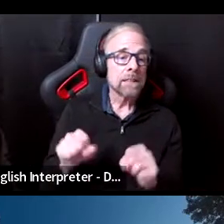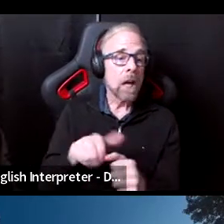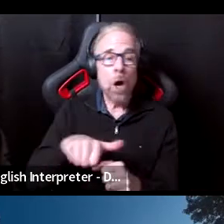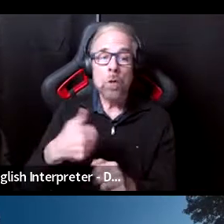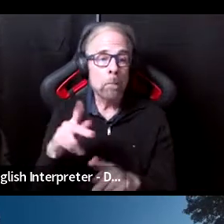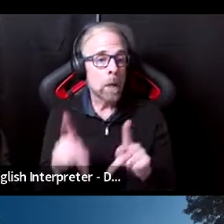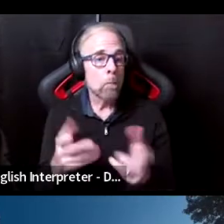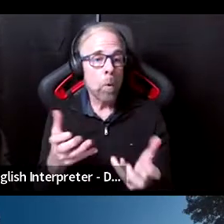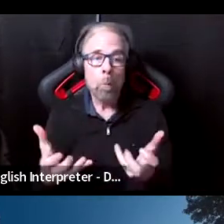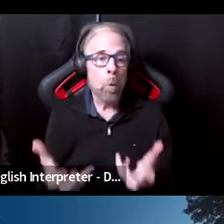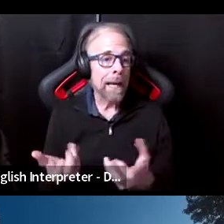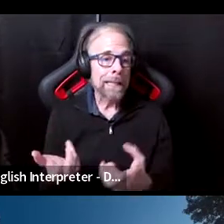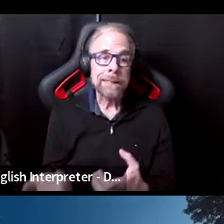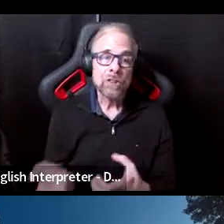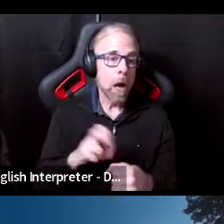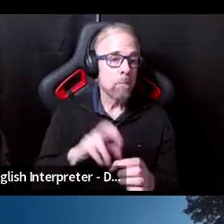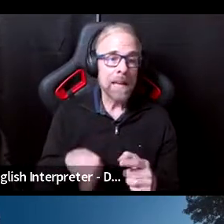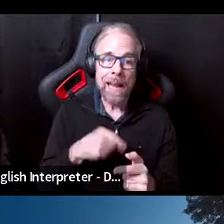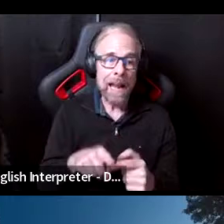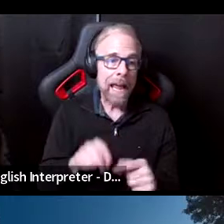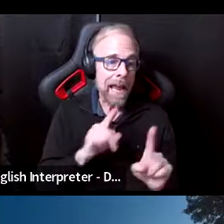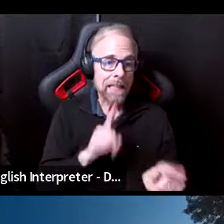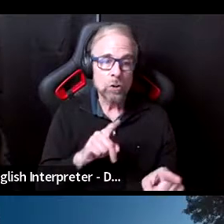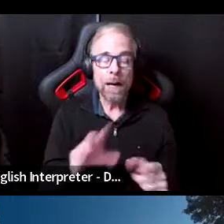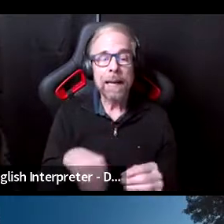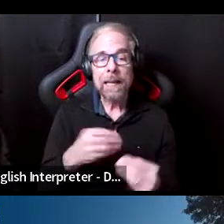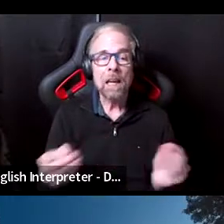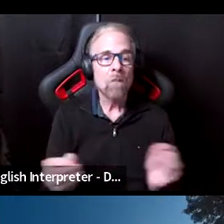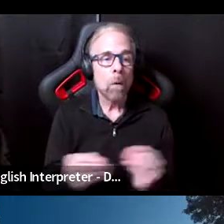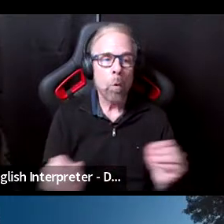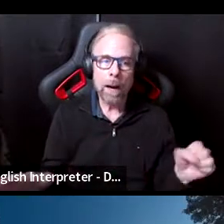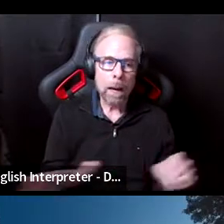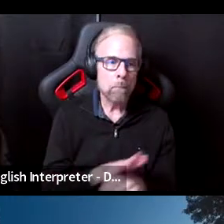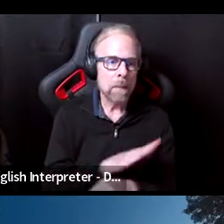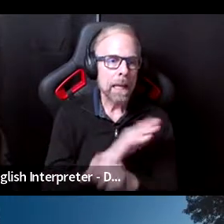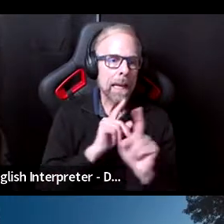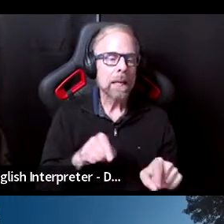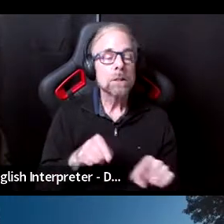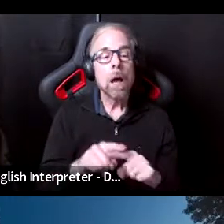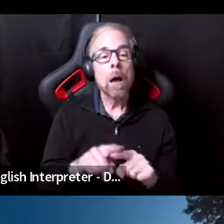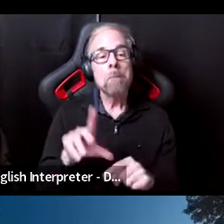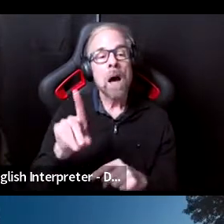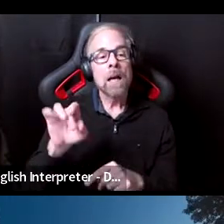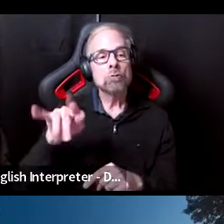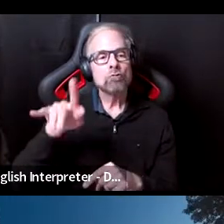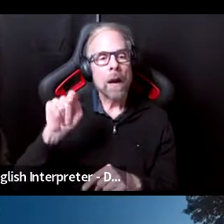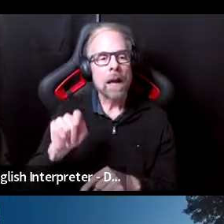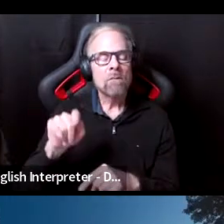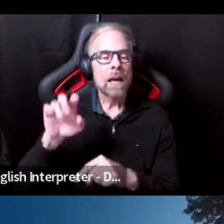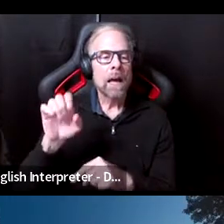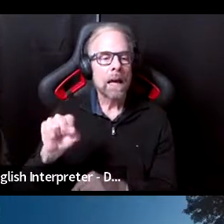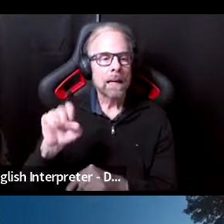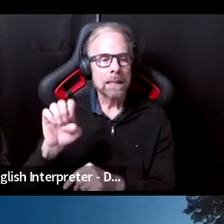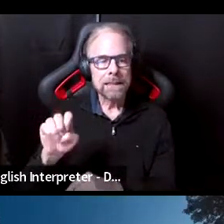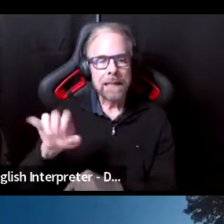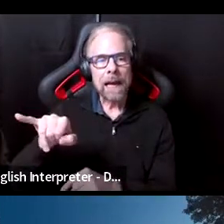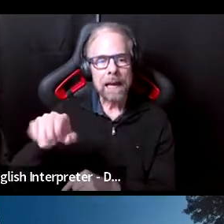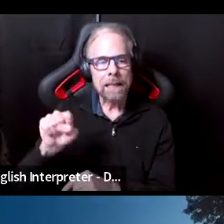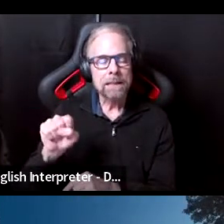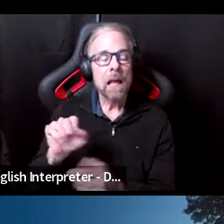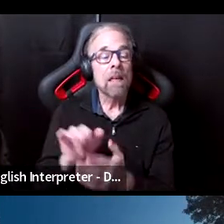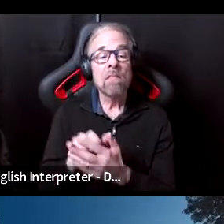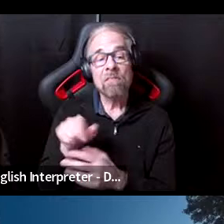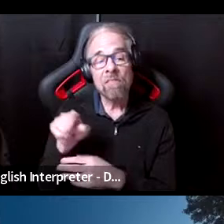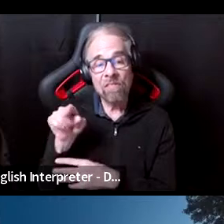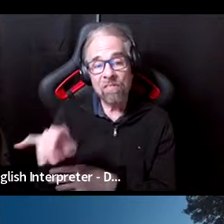want to provide rounded answers to this, but the draft supplemental has